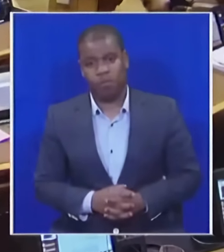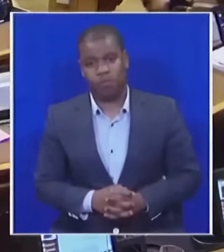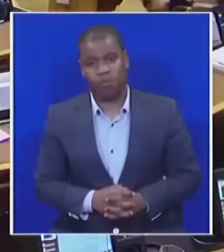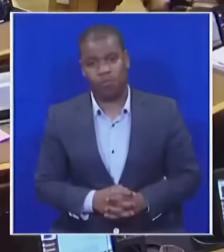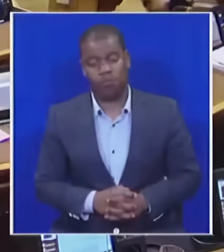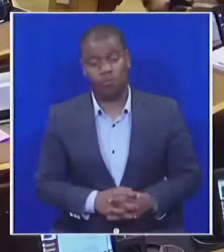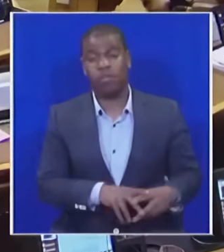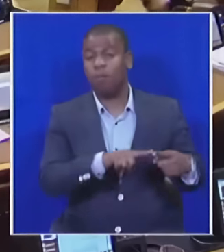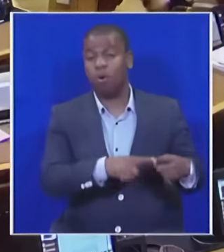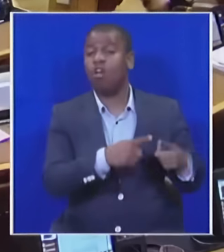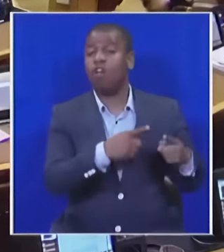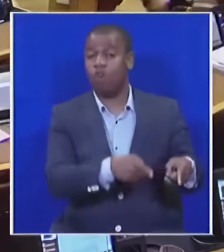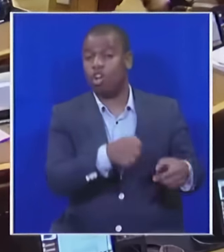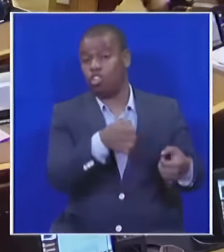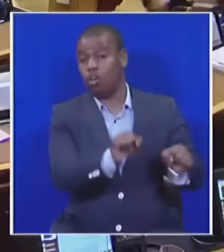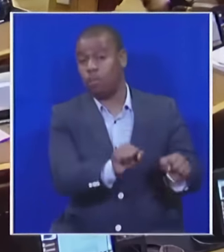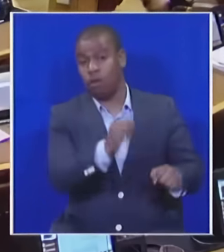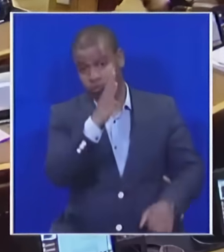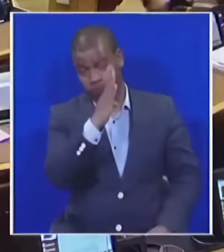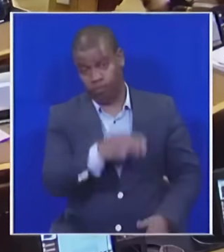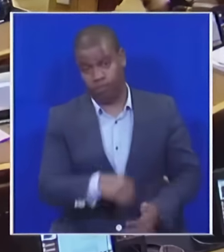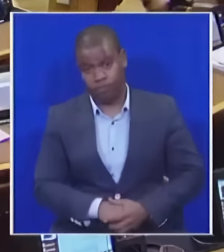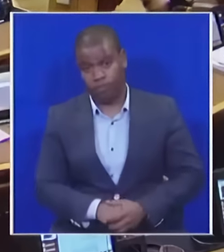Point of order, Chair.